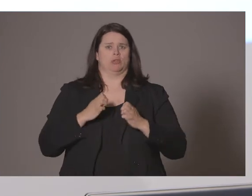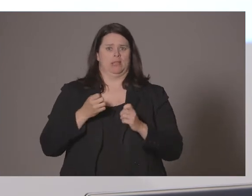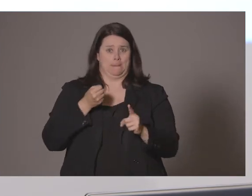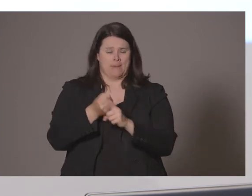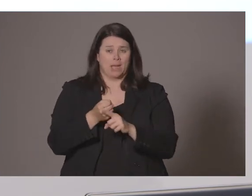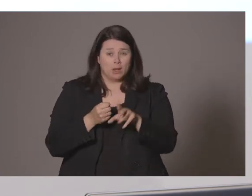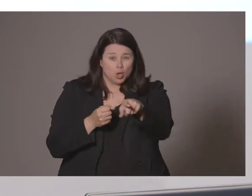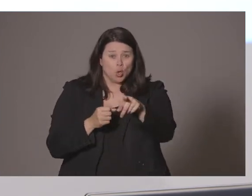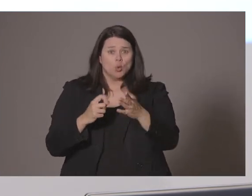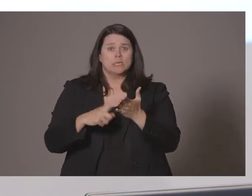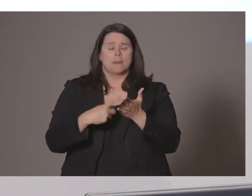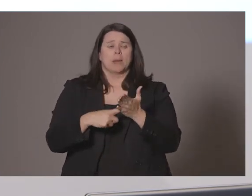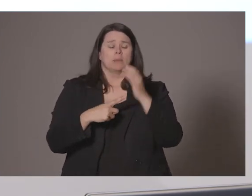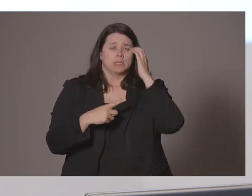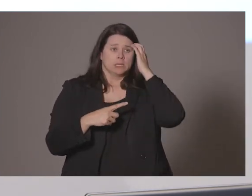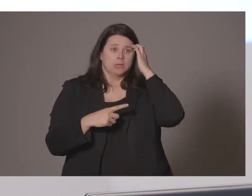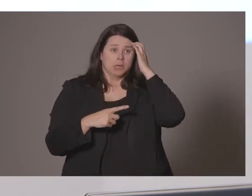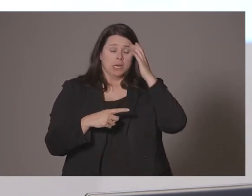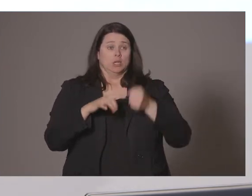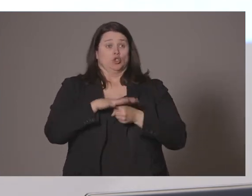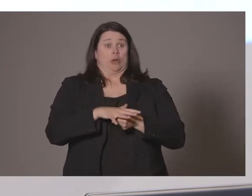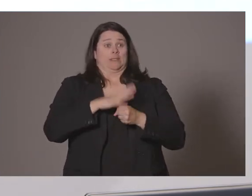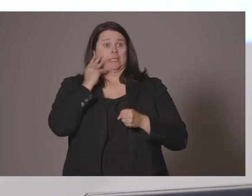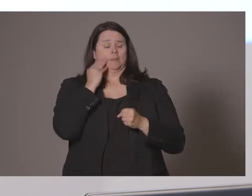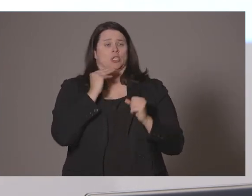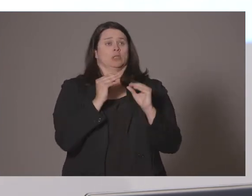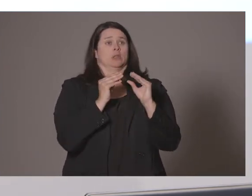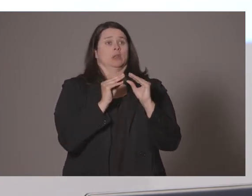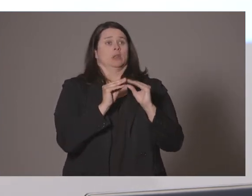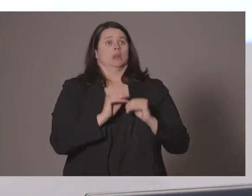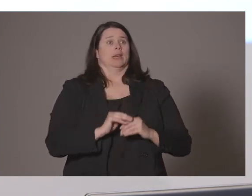involuntarily shaking after or during a stressful experience?